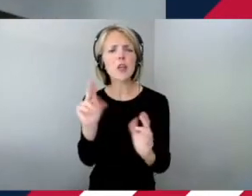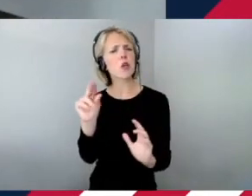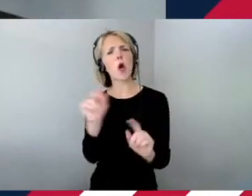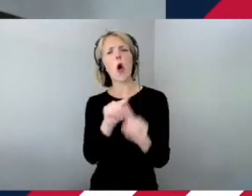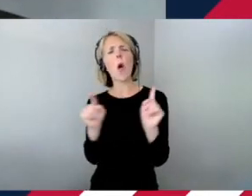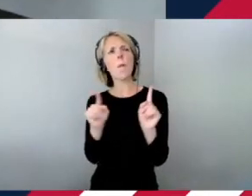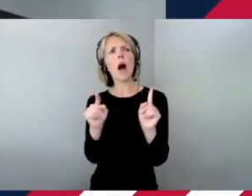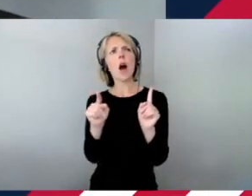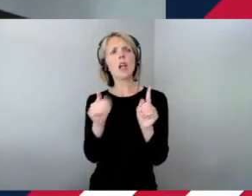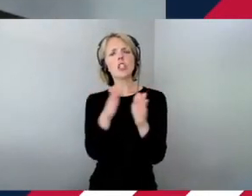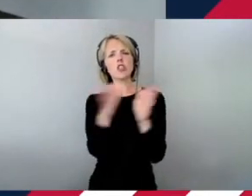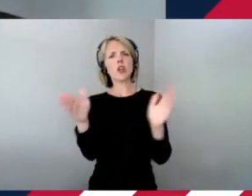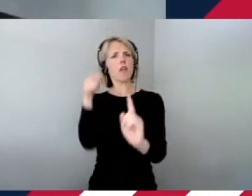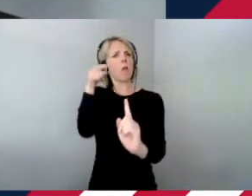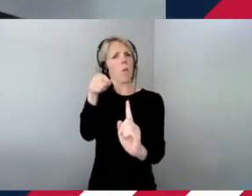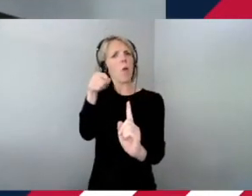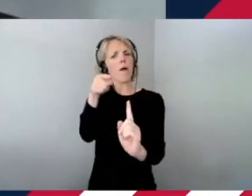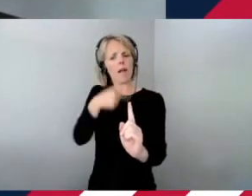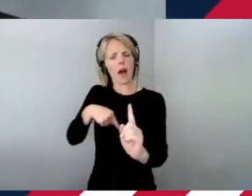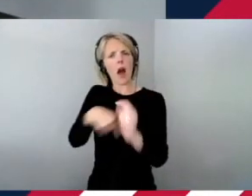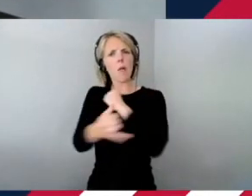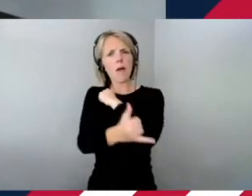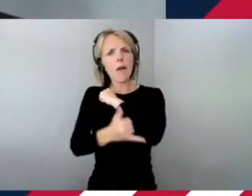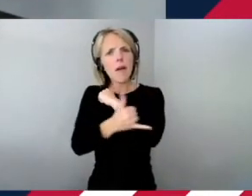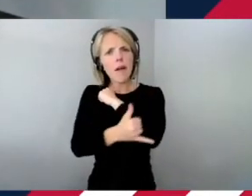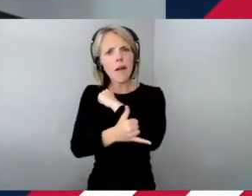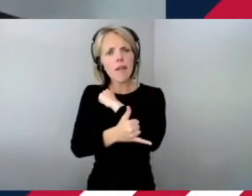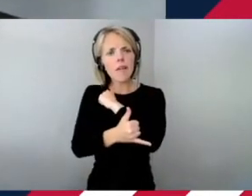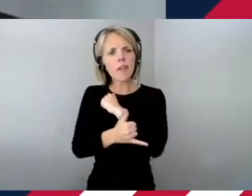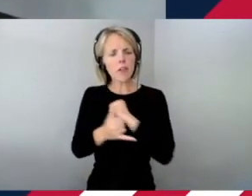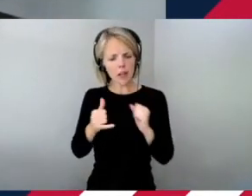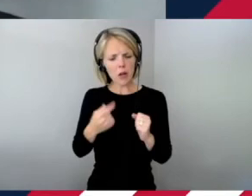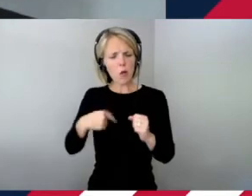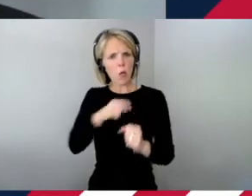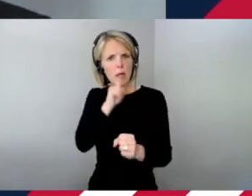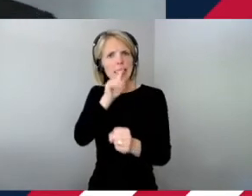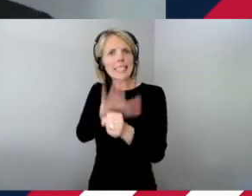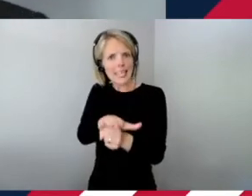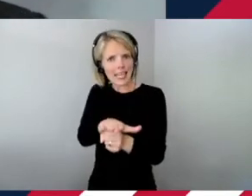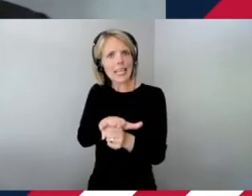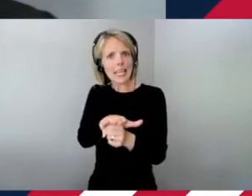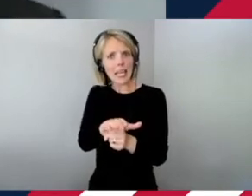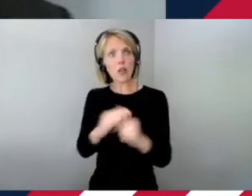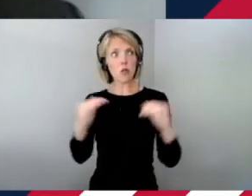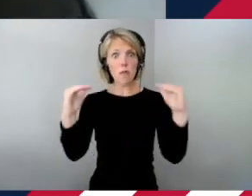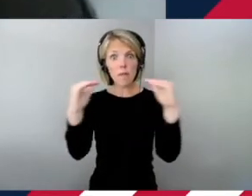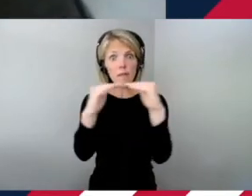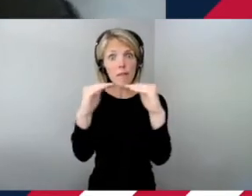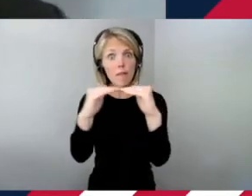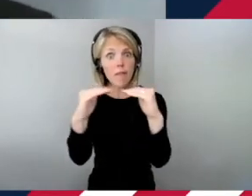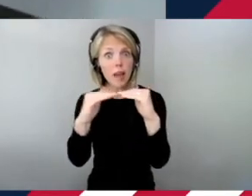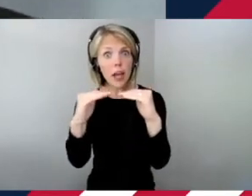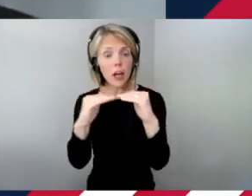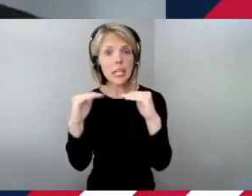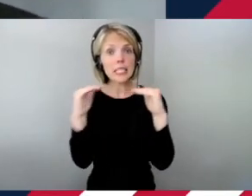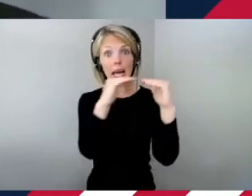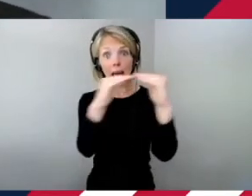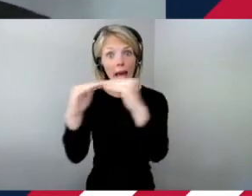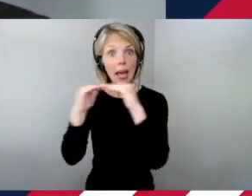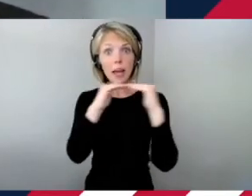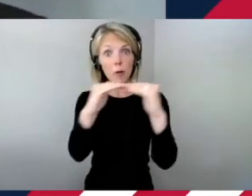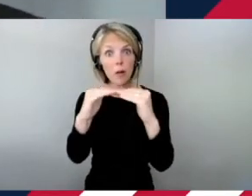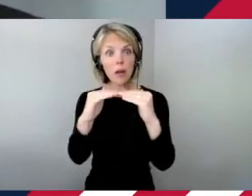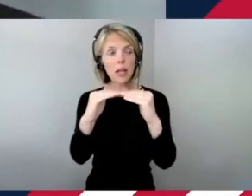principle that this country is dedicated to fairness and equity, to a